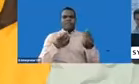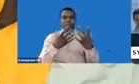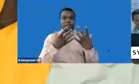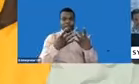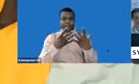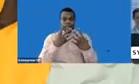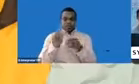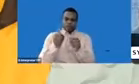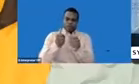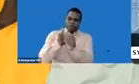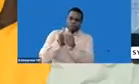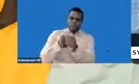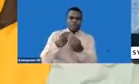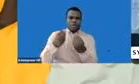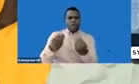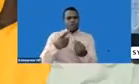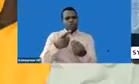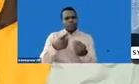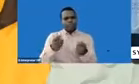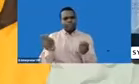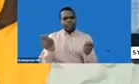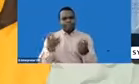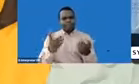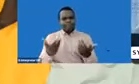Oh, yes, there's definitely,